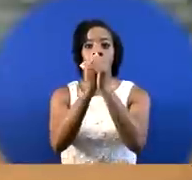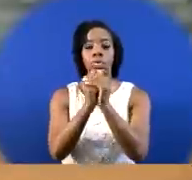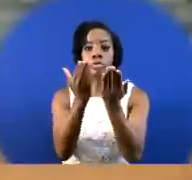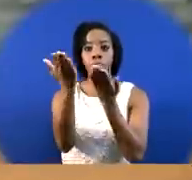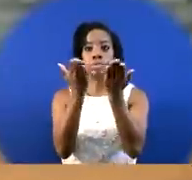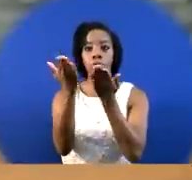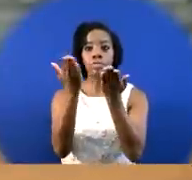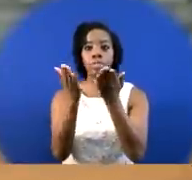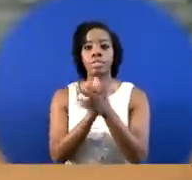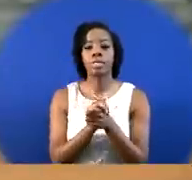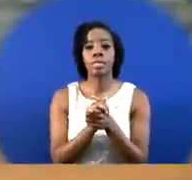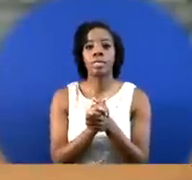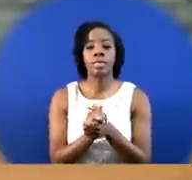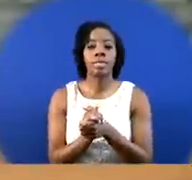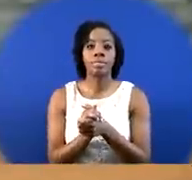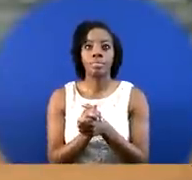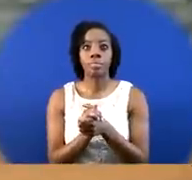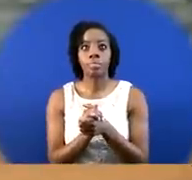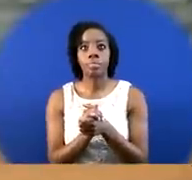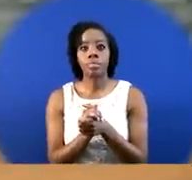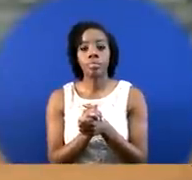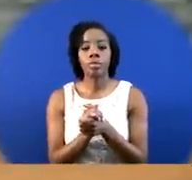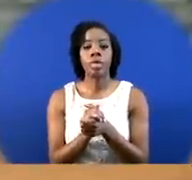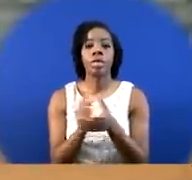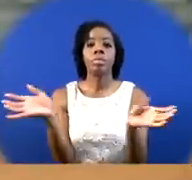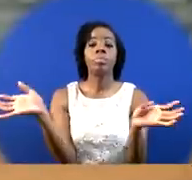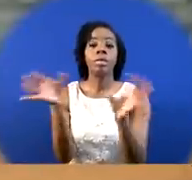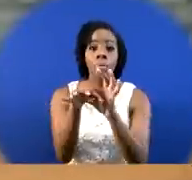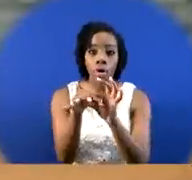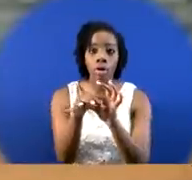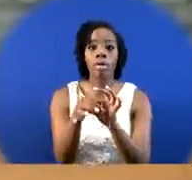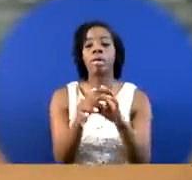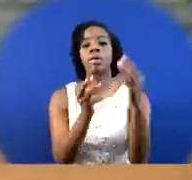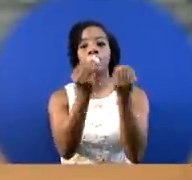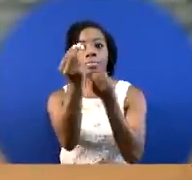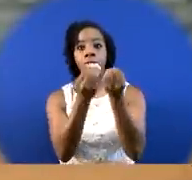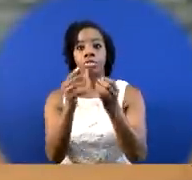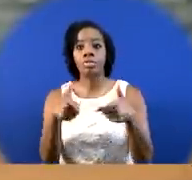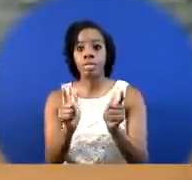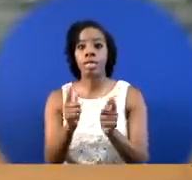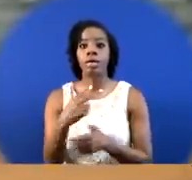register to vote, sign up with the social justice ministry, and let's make our voices